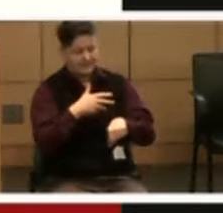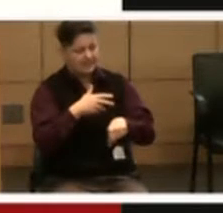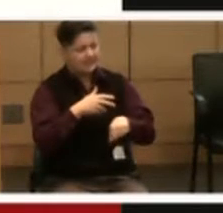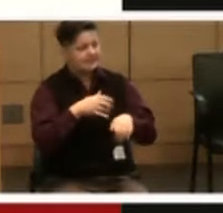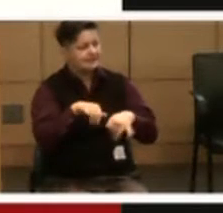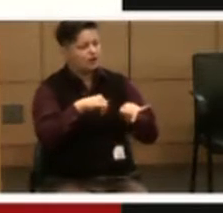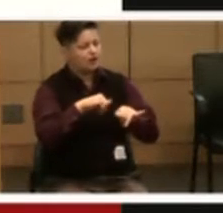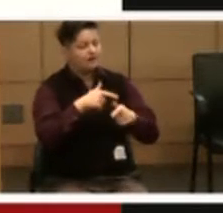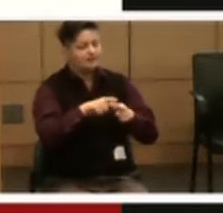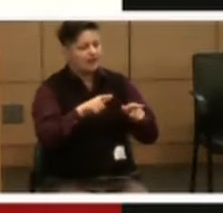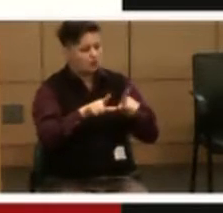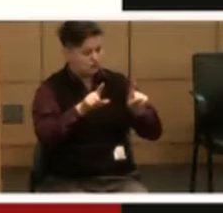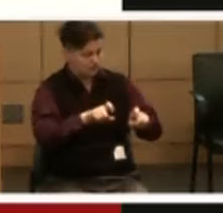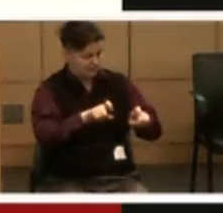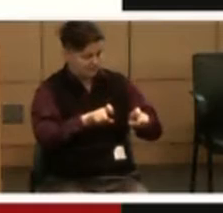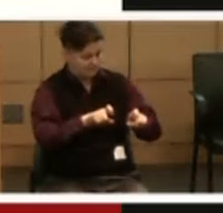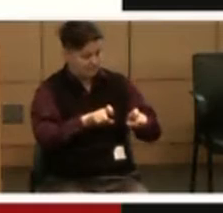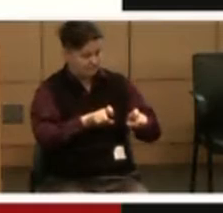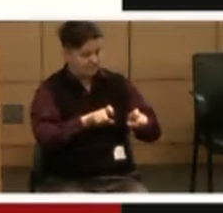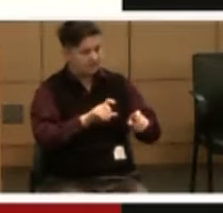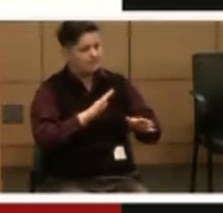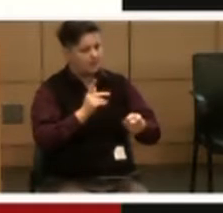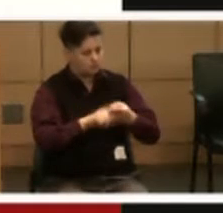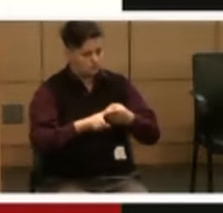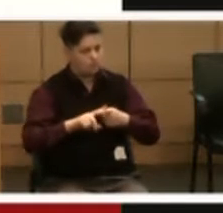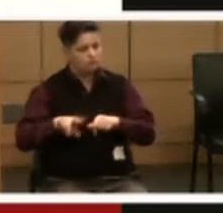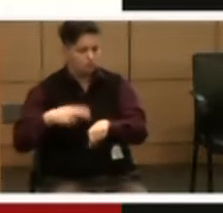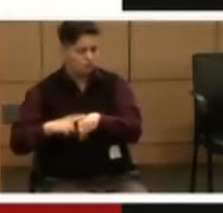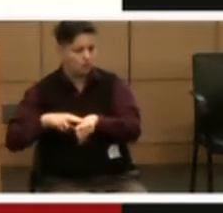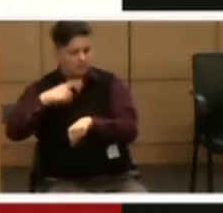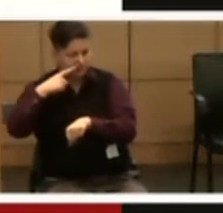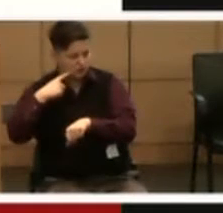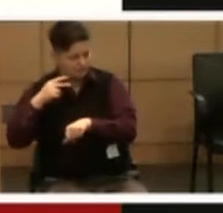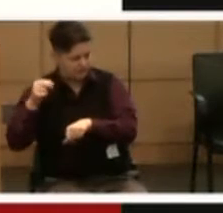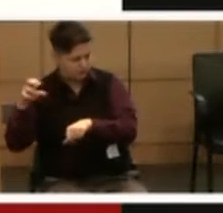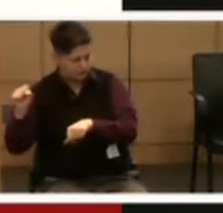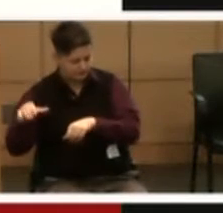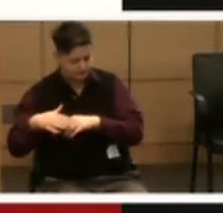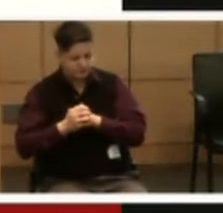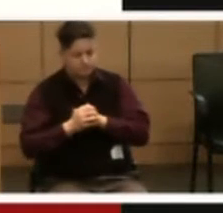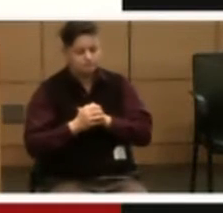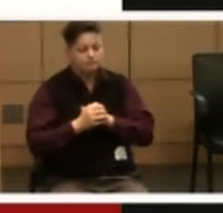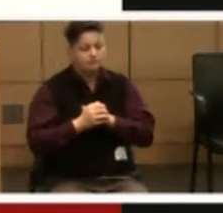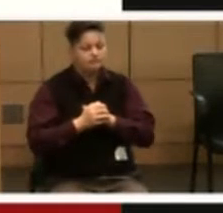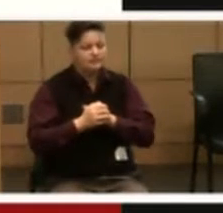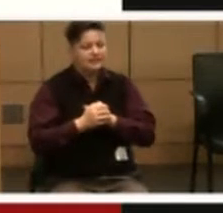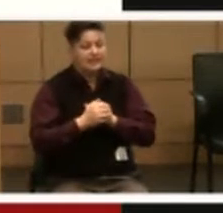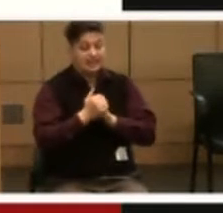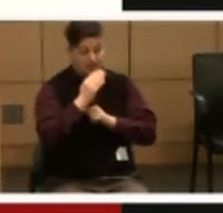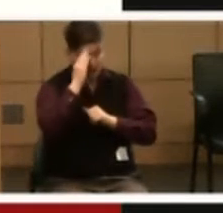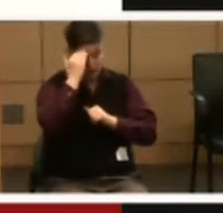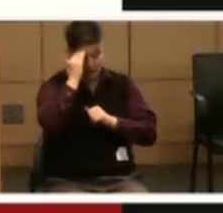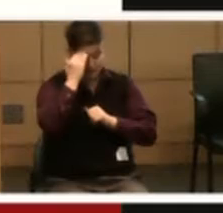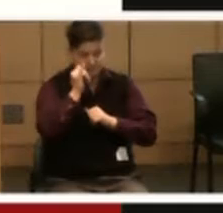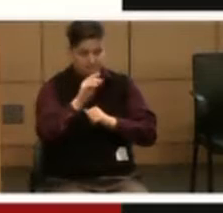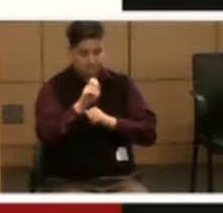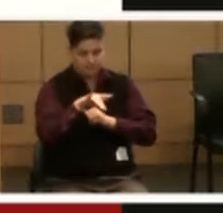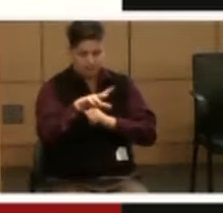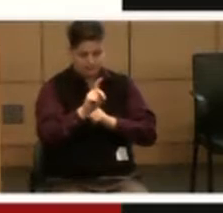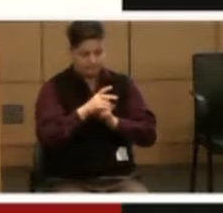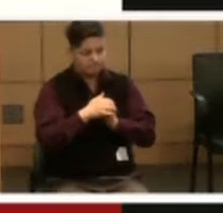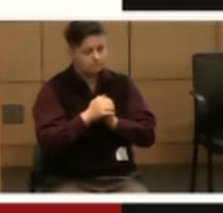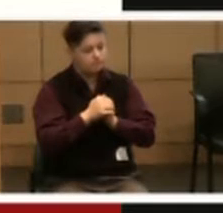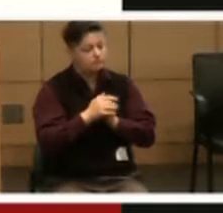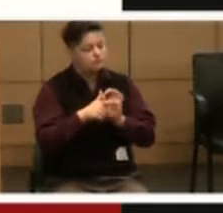standardized language test compared to their normal hearing peers. And then in Rhode Island, they showed that if grouping kids